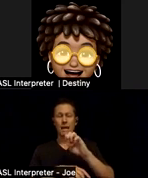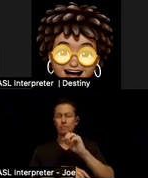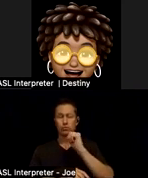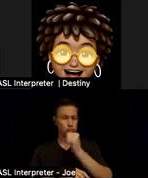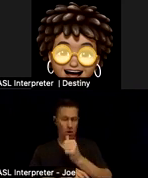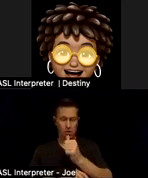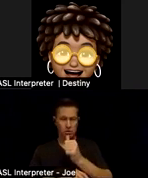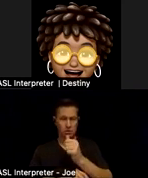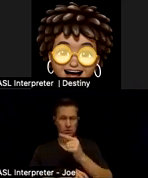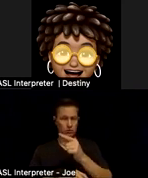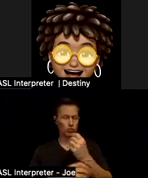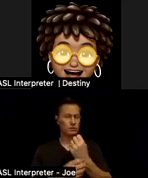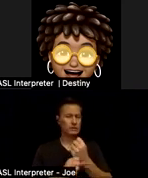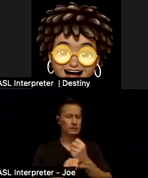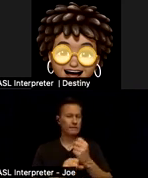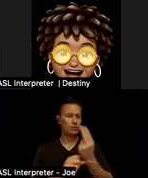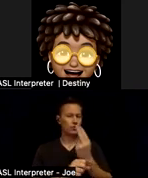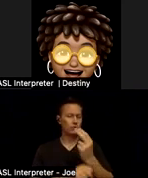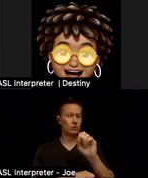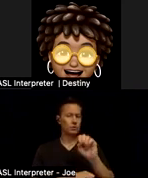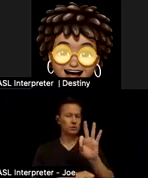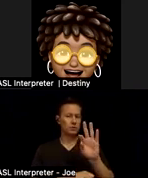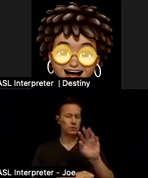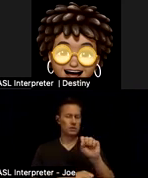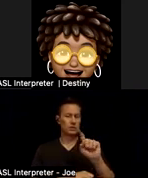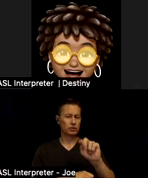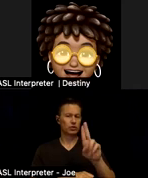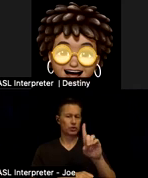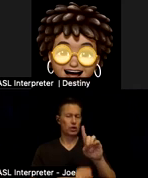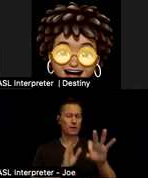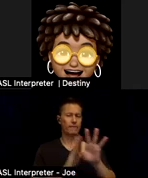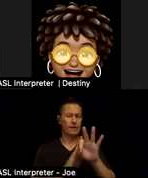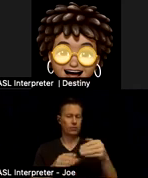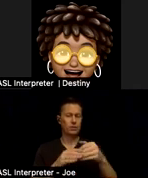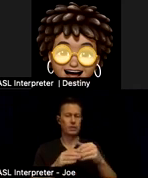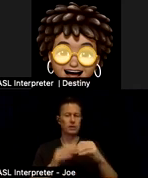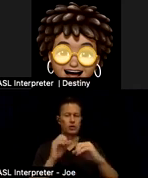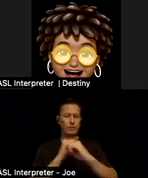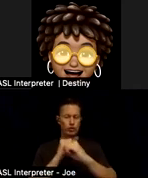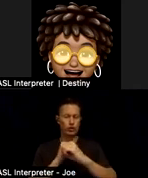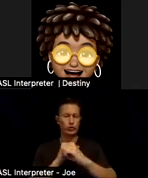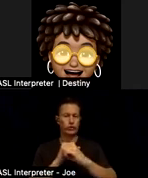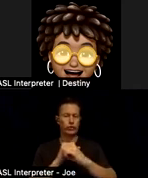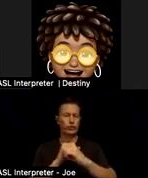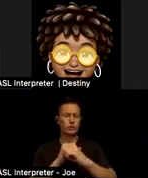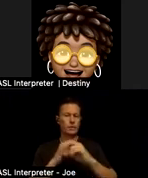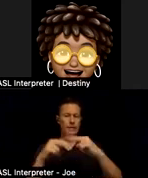you should be real safe using a stud finder in a commercial building with metal studs.